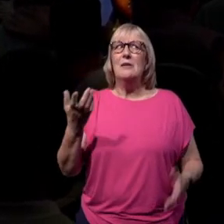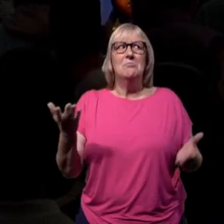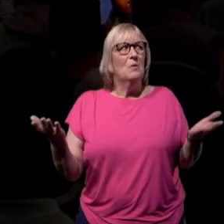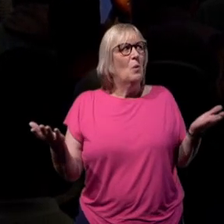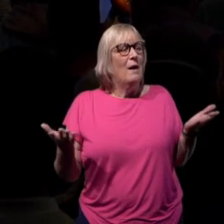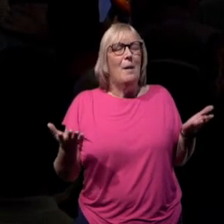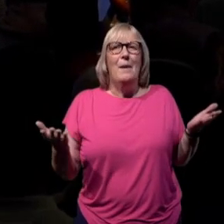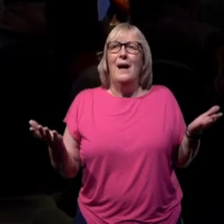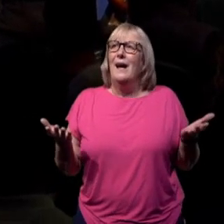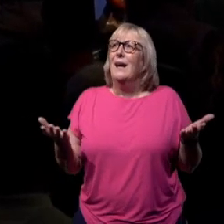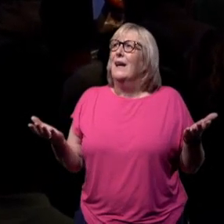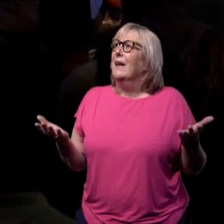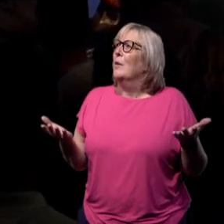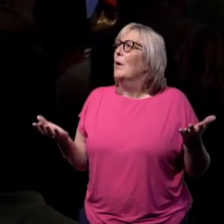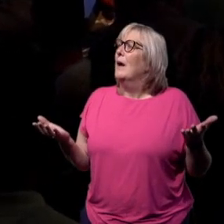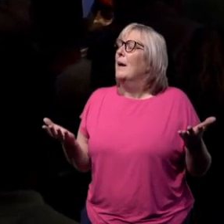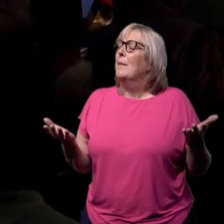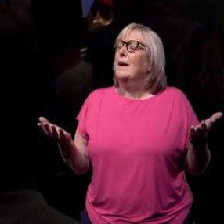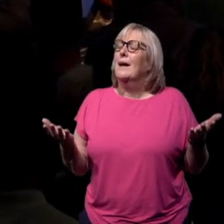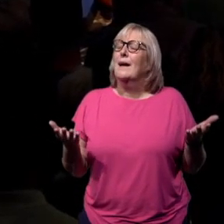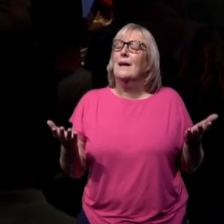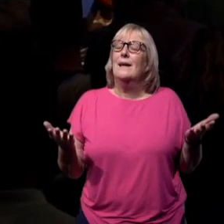seconds.